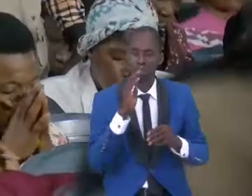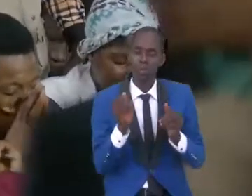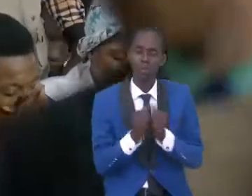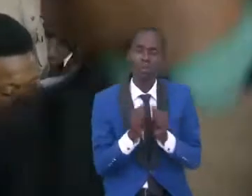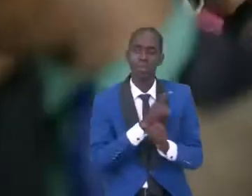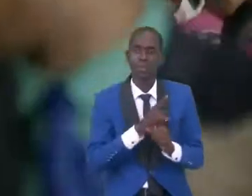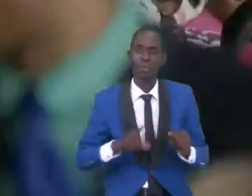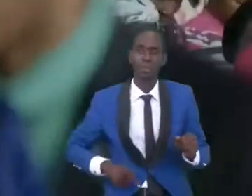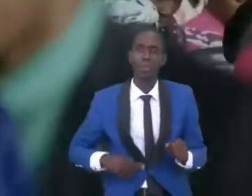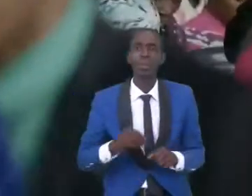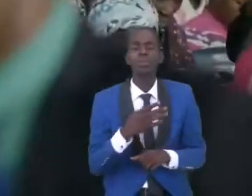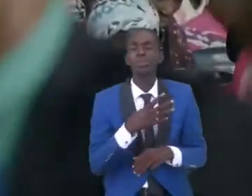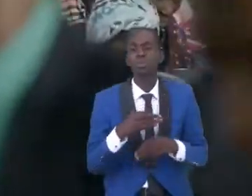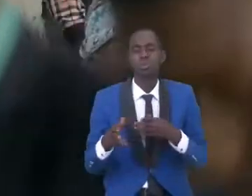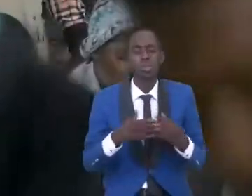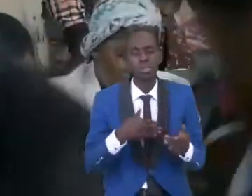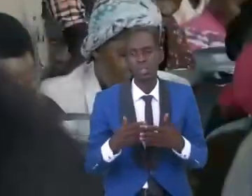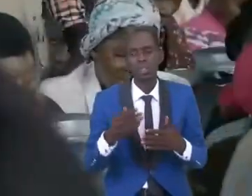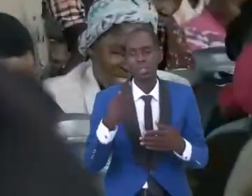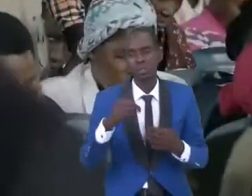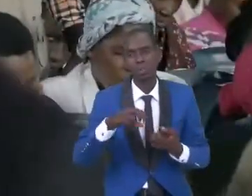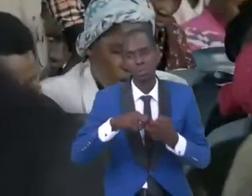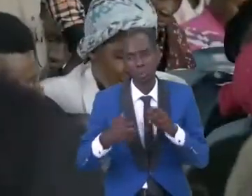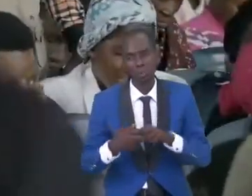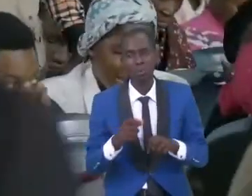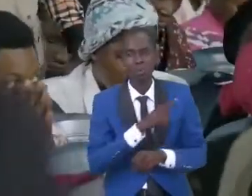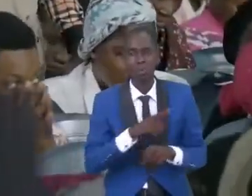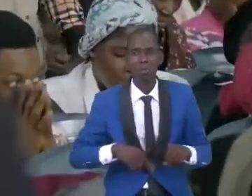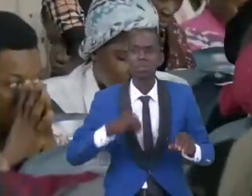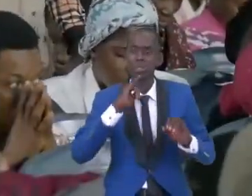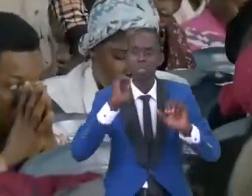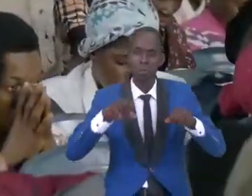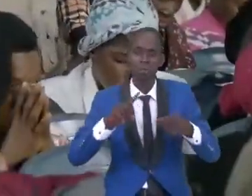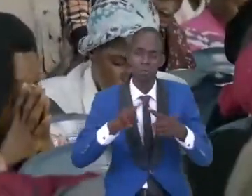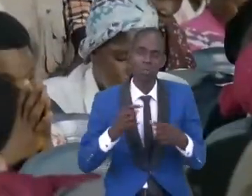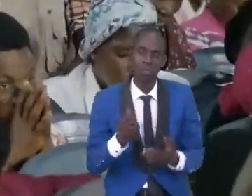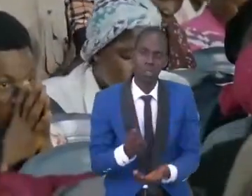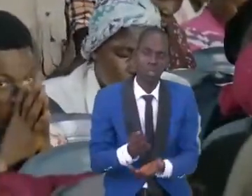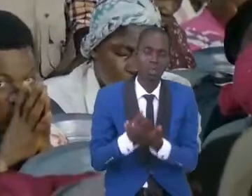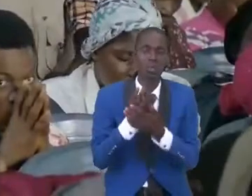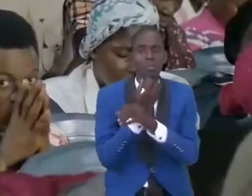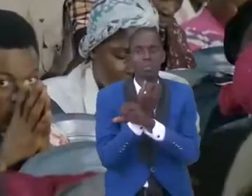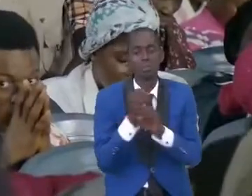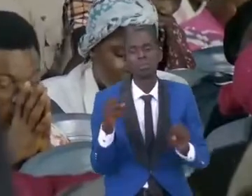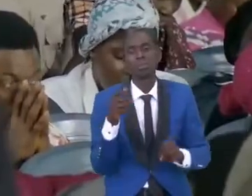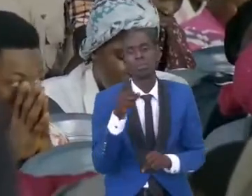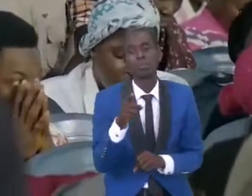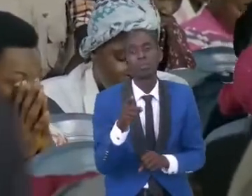are done, can I see your hand up?